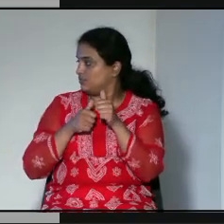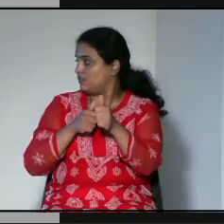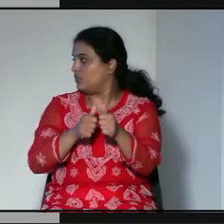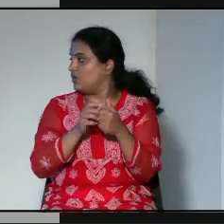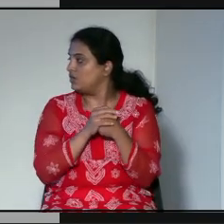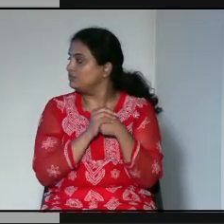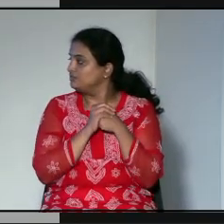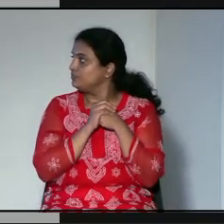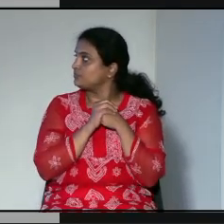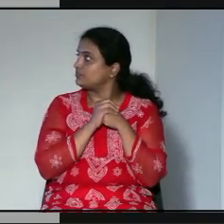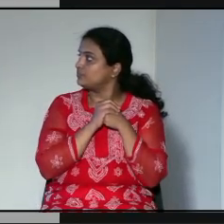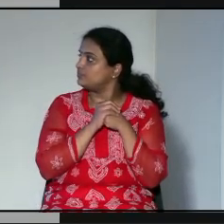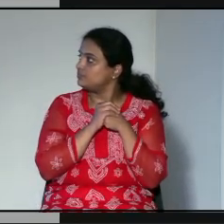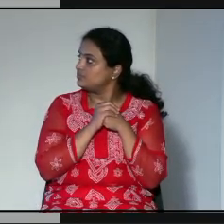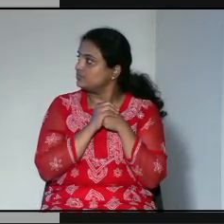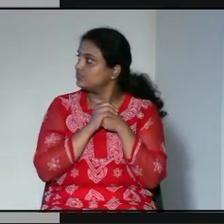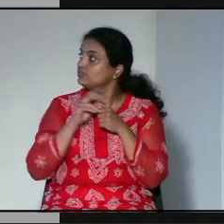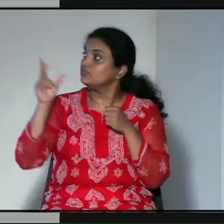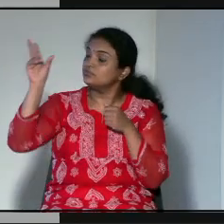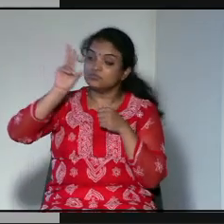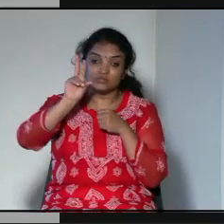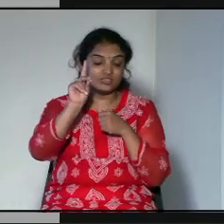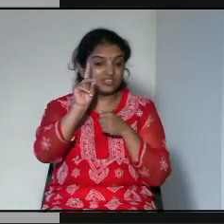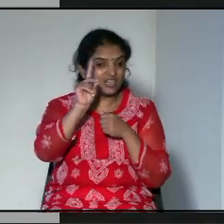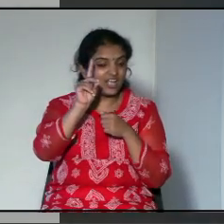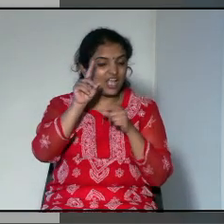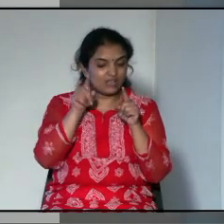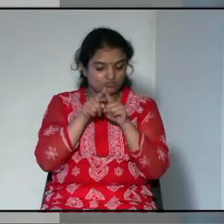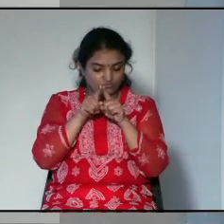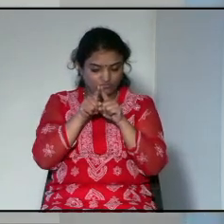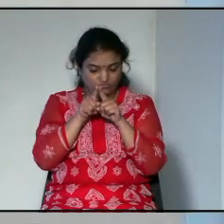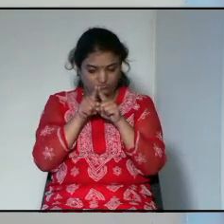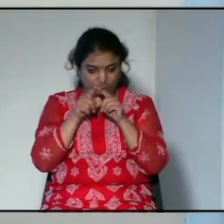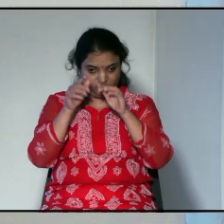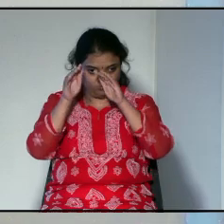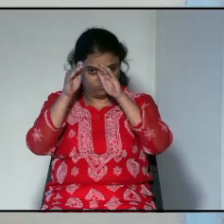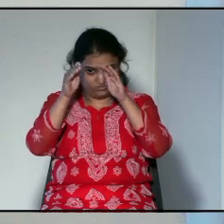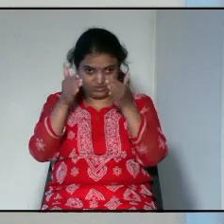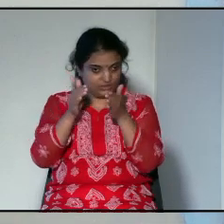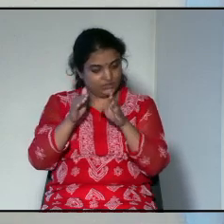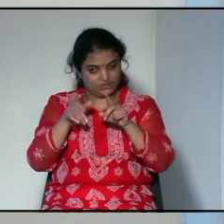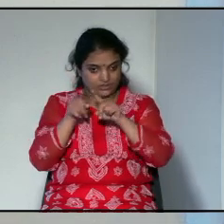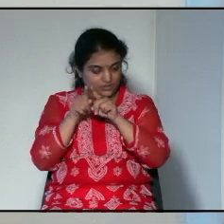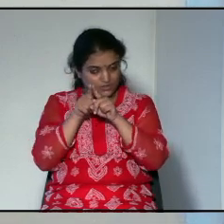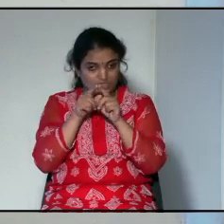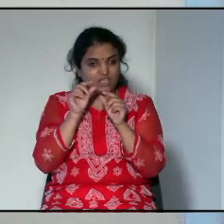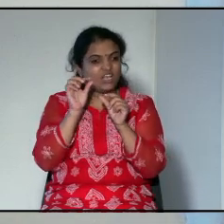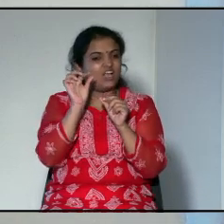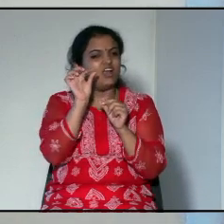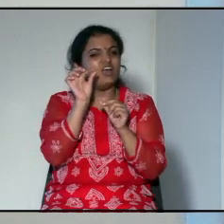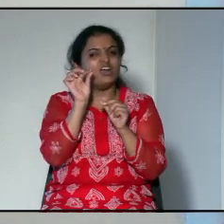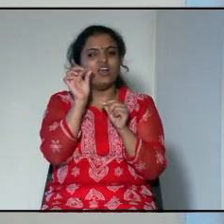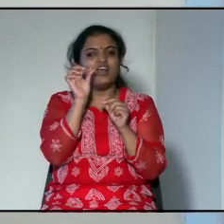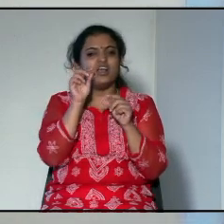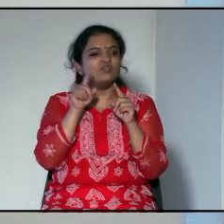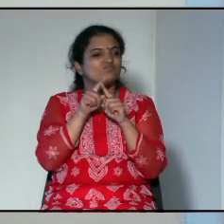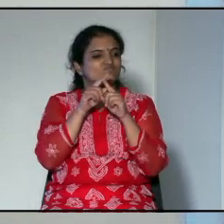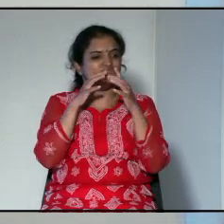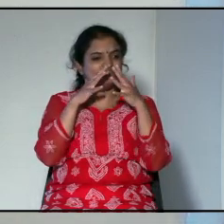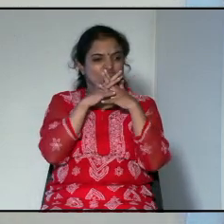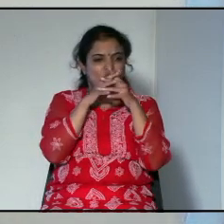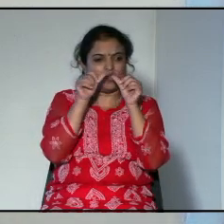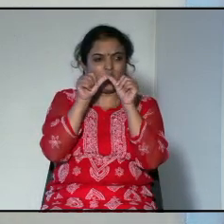Second came the detailing of the form over the clay core using thin coils of wax to